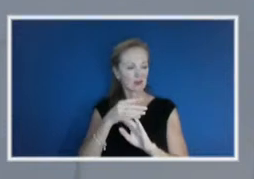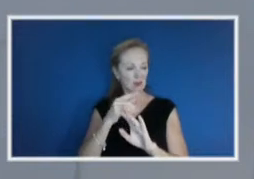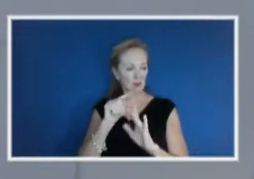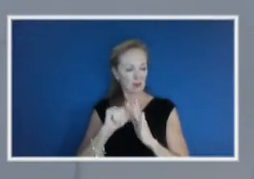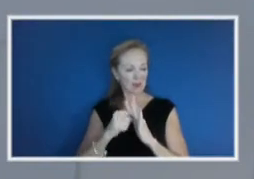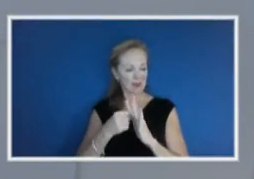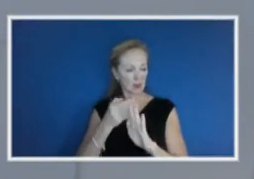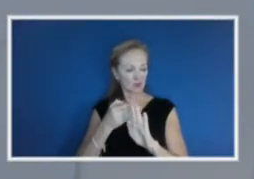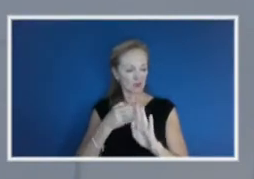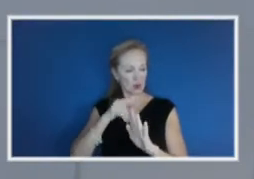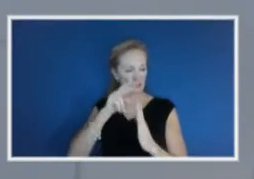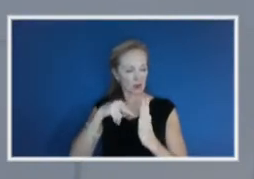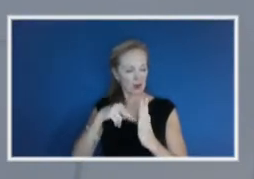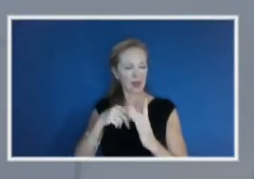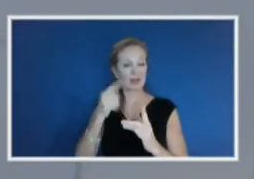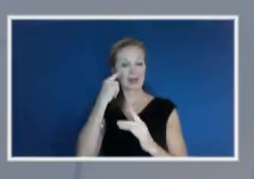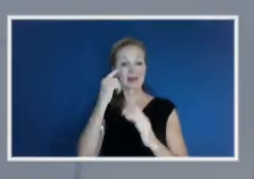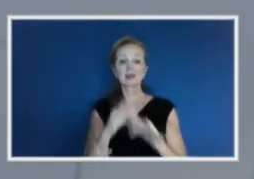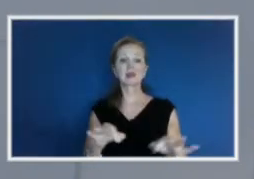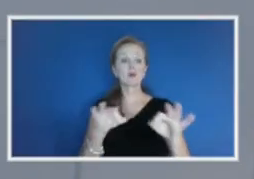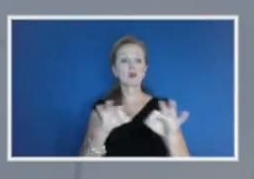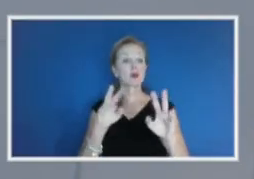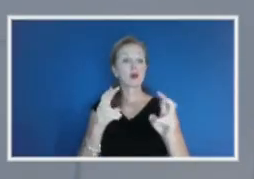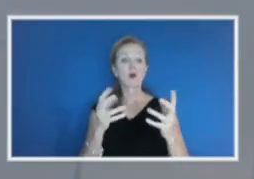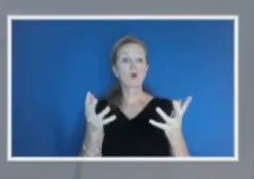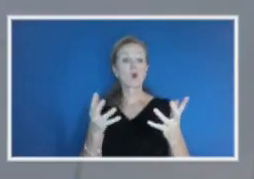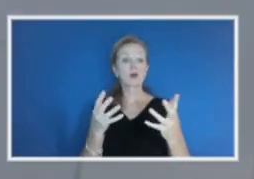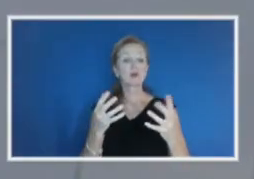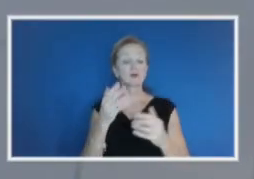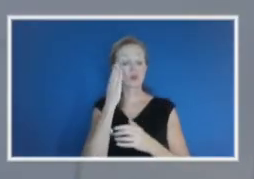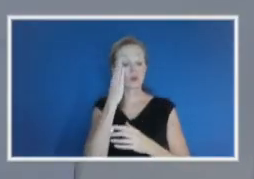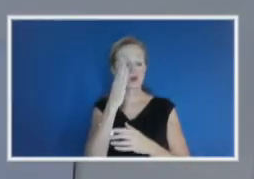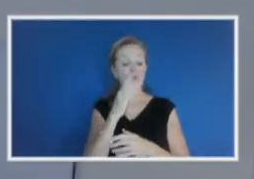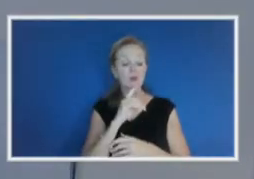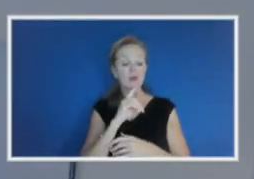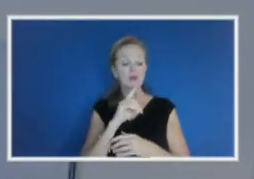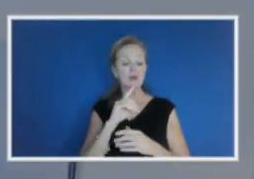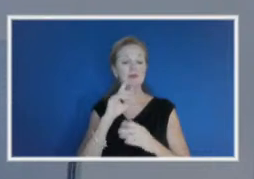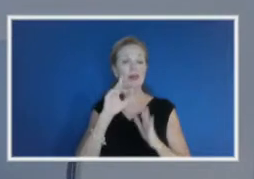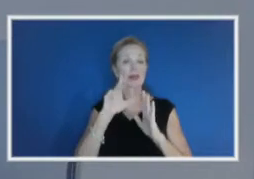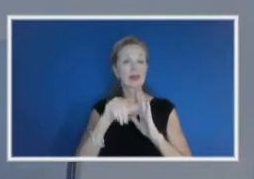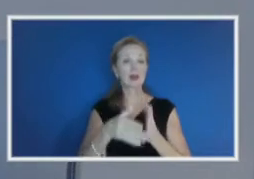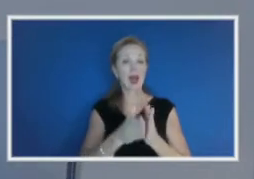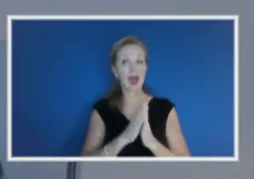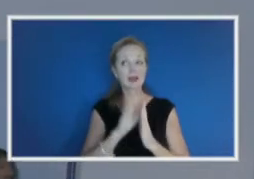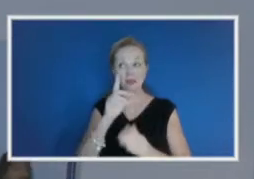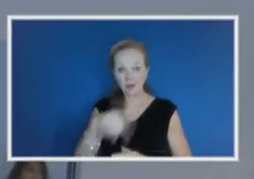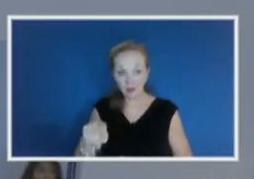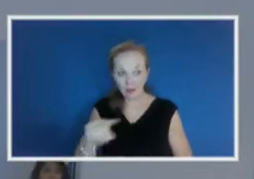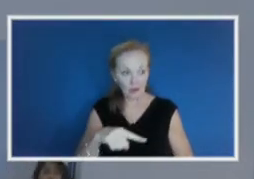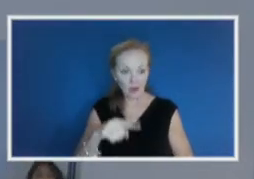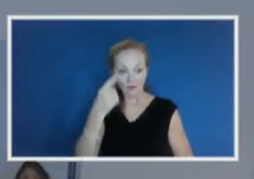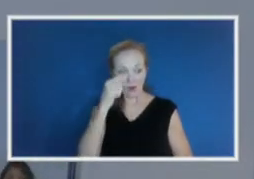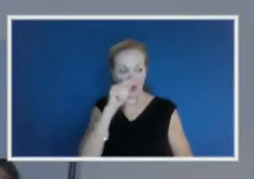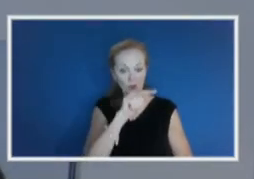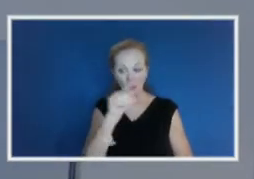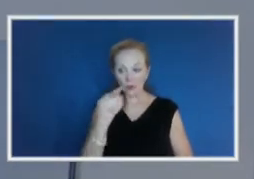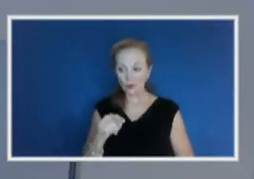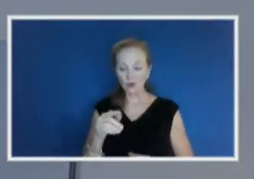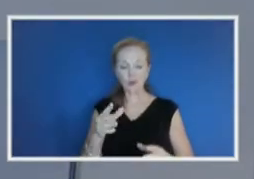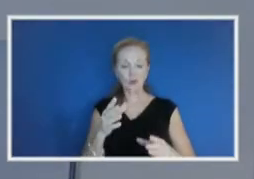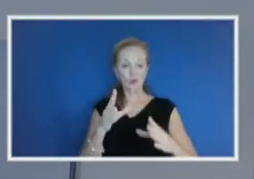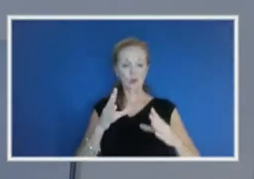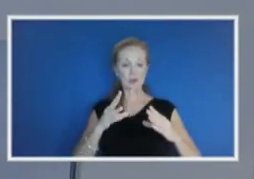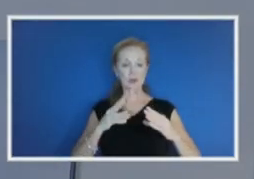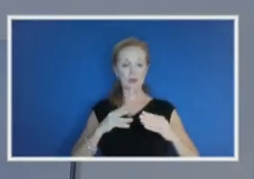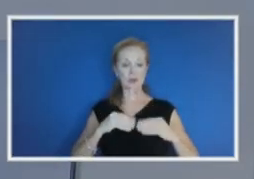key. What eventually will be asked of this body is for you to receive this framework,